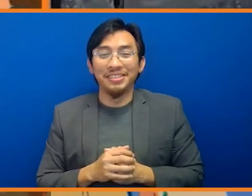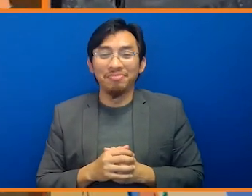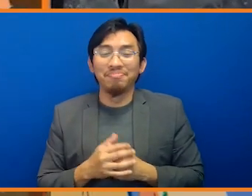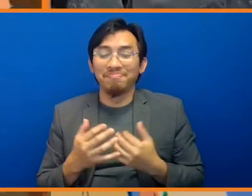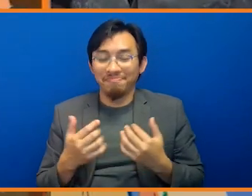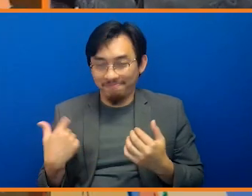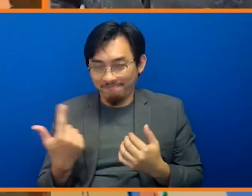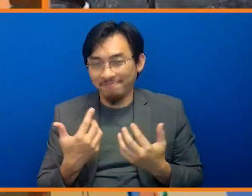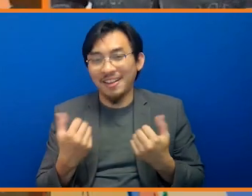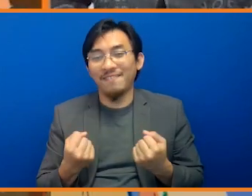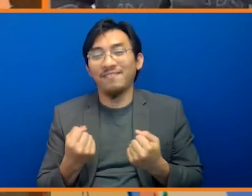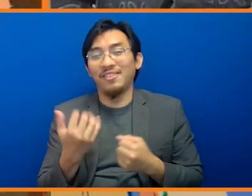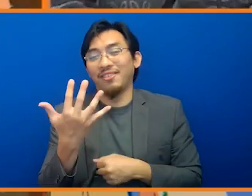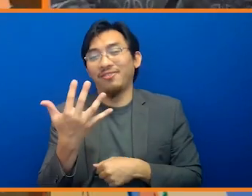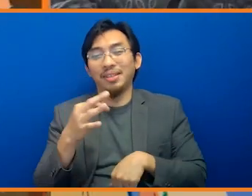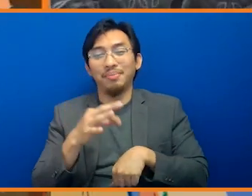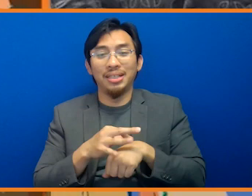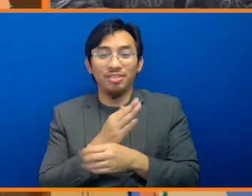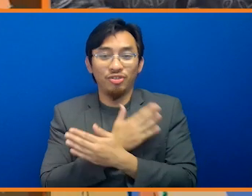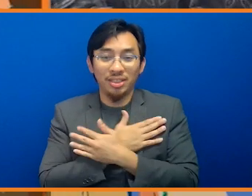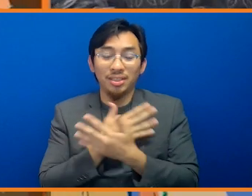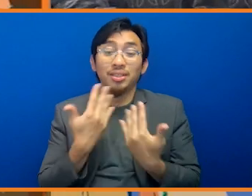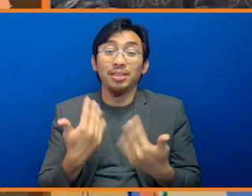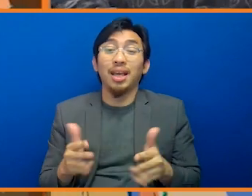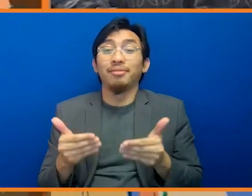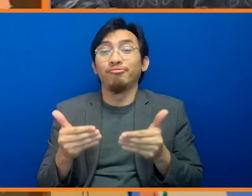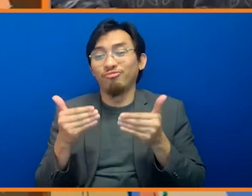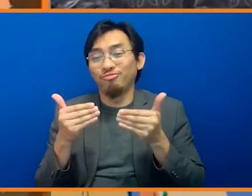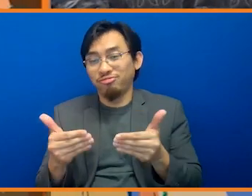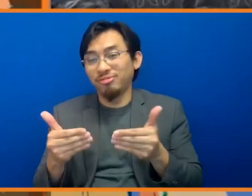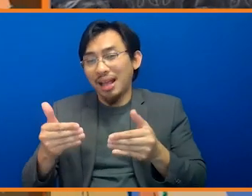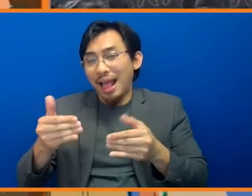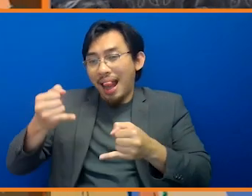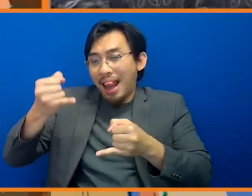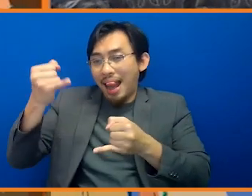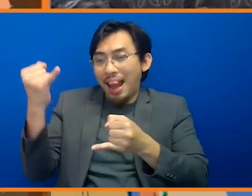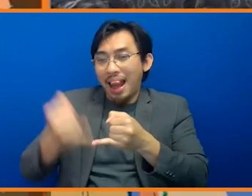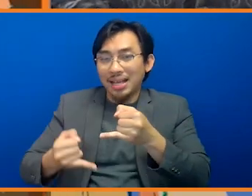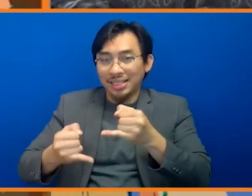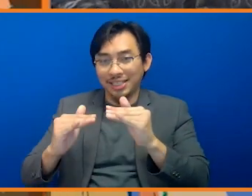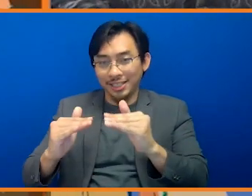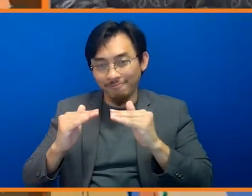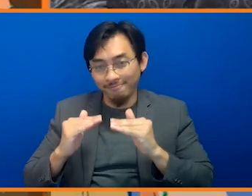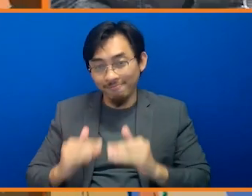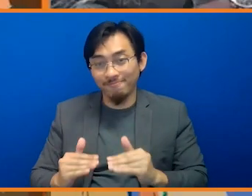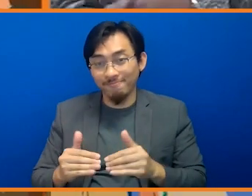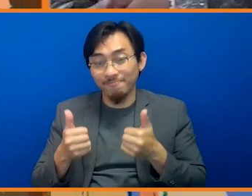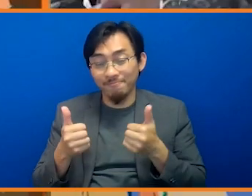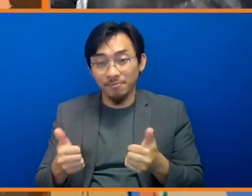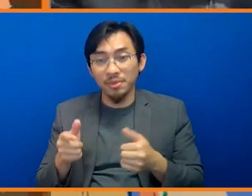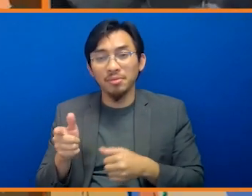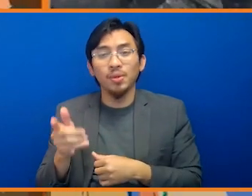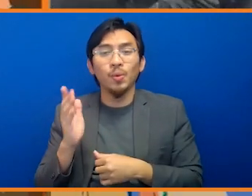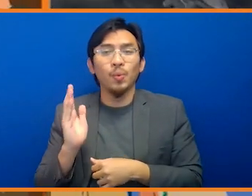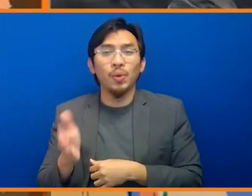Yeah, we have 5 minutes for break, and then we will continue for the last sessions that will be